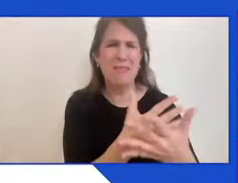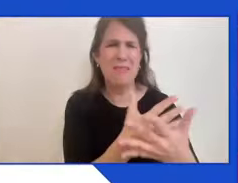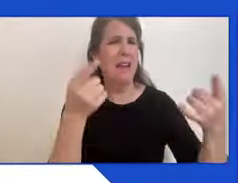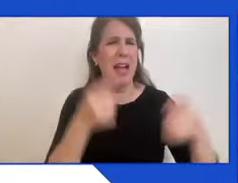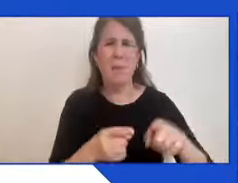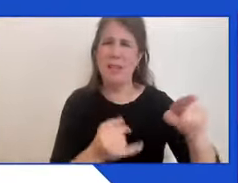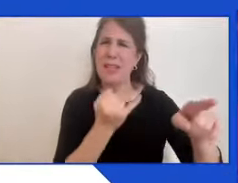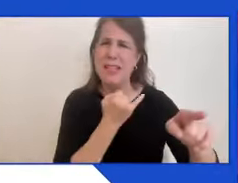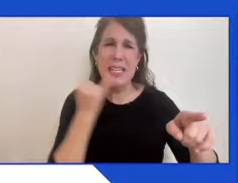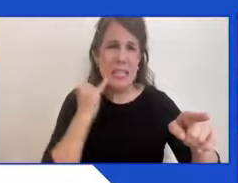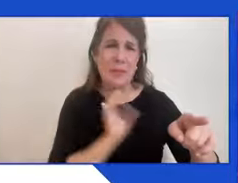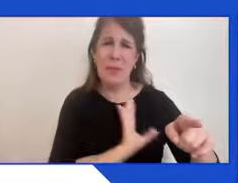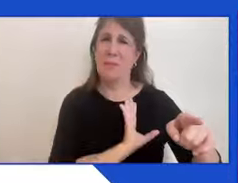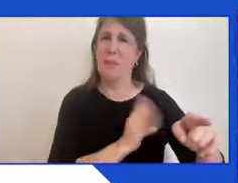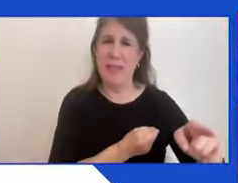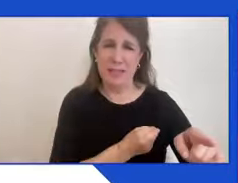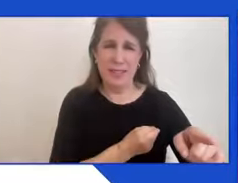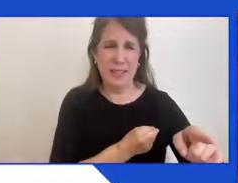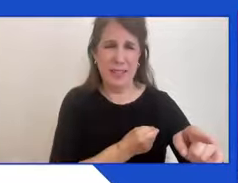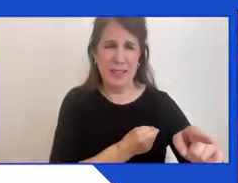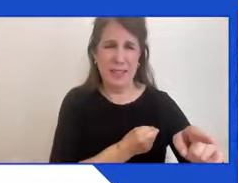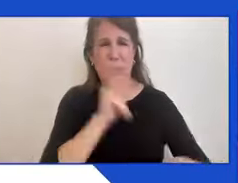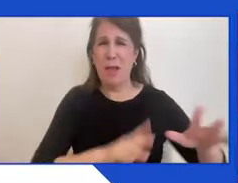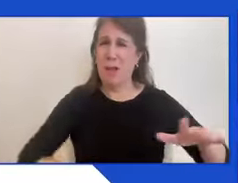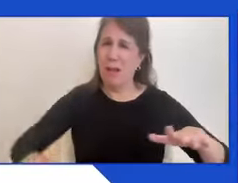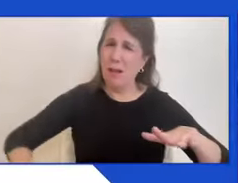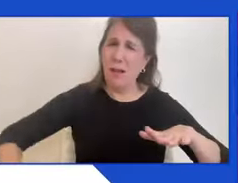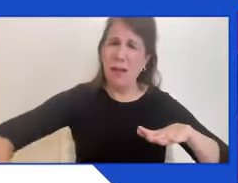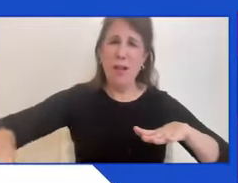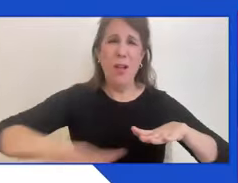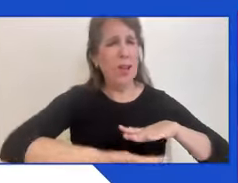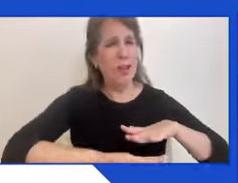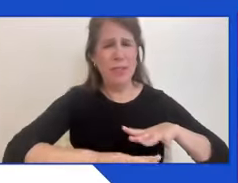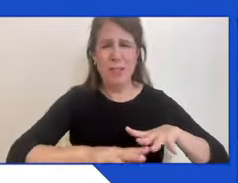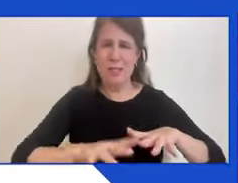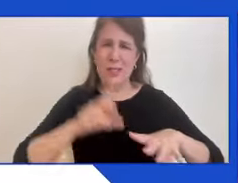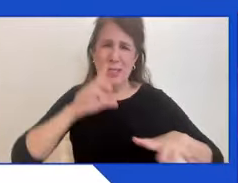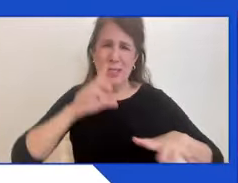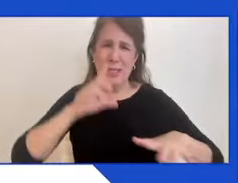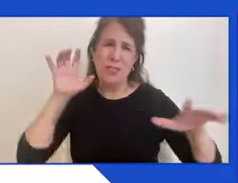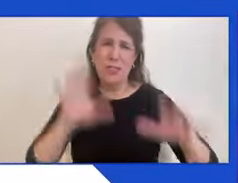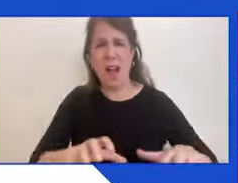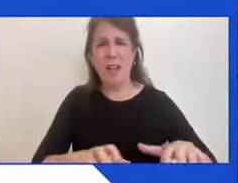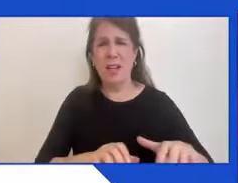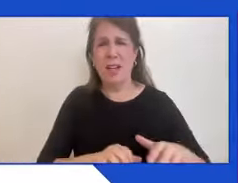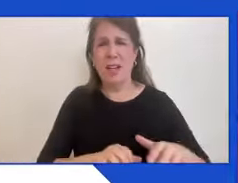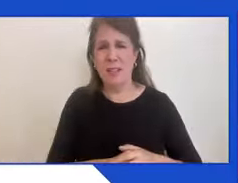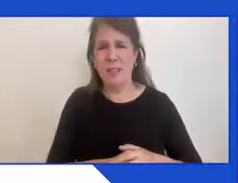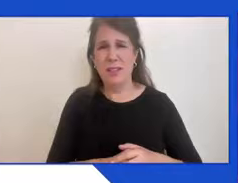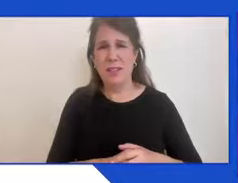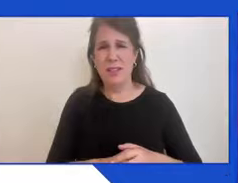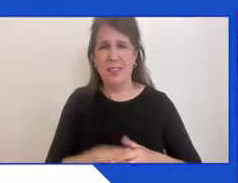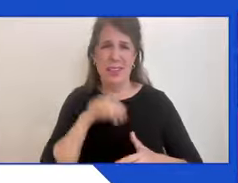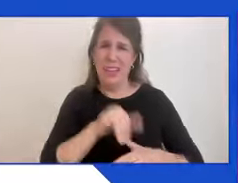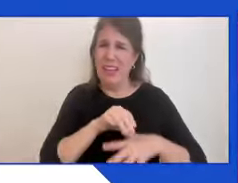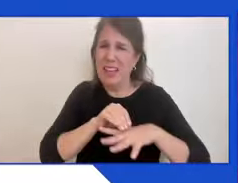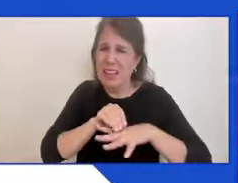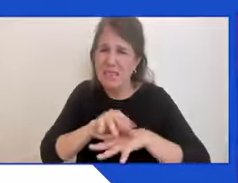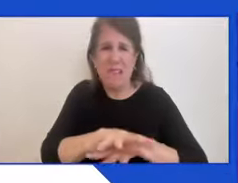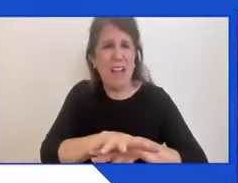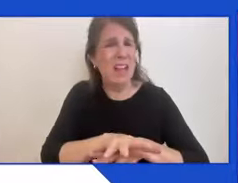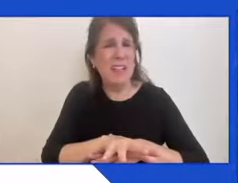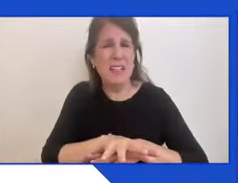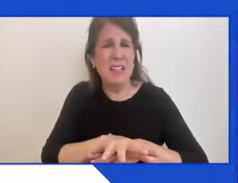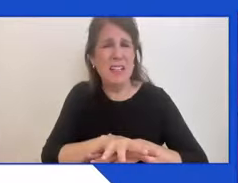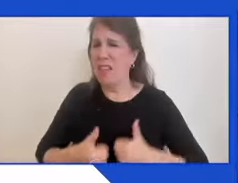and Palestine have sent shockwaves far beyond their borders that affect and disrupt lives